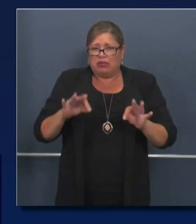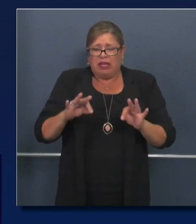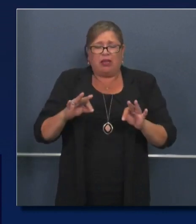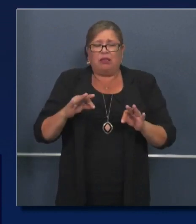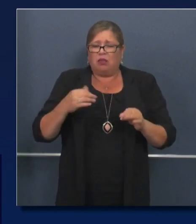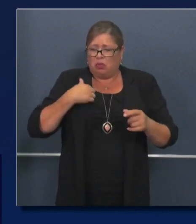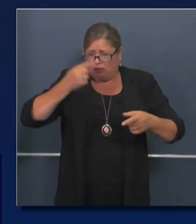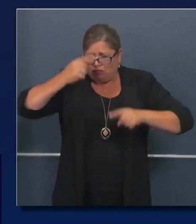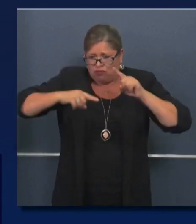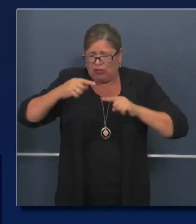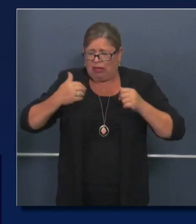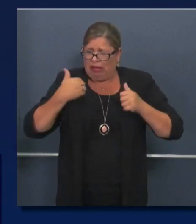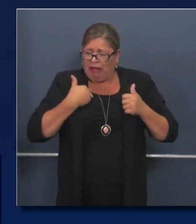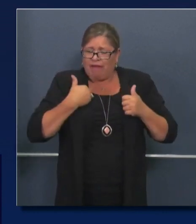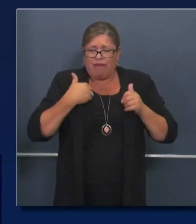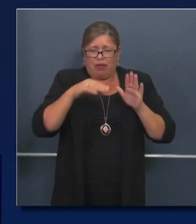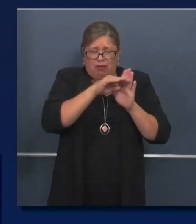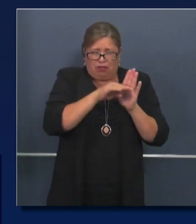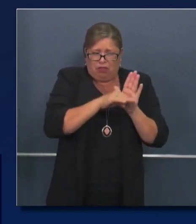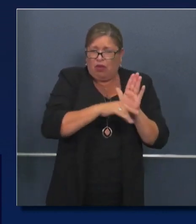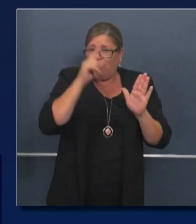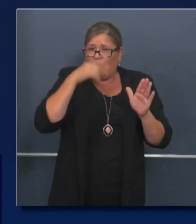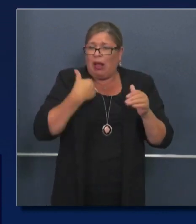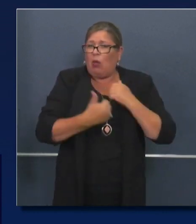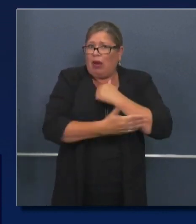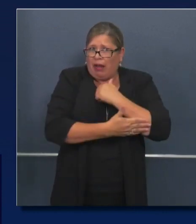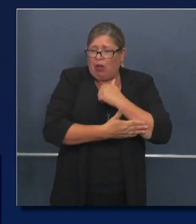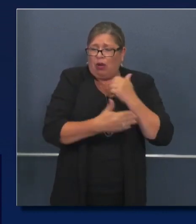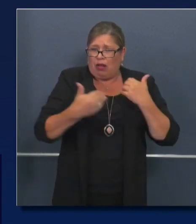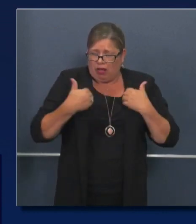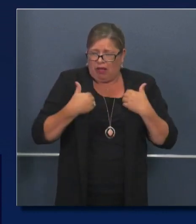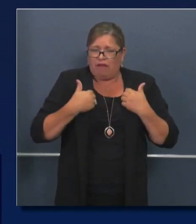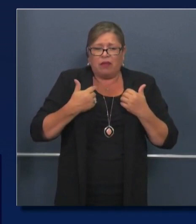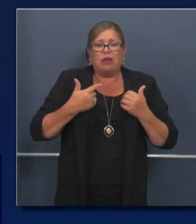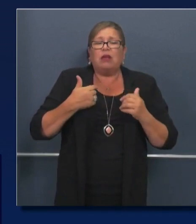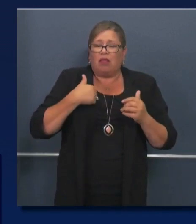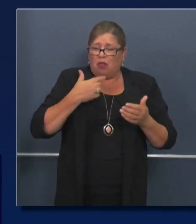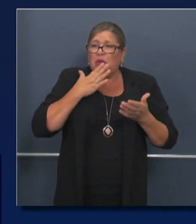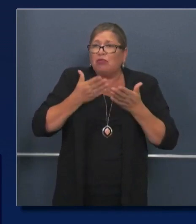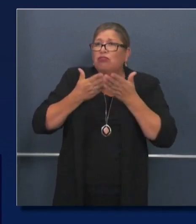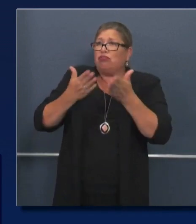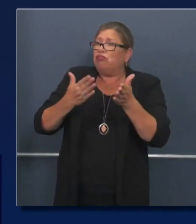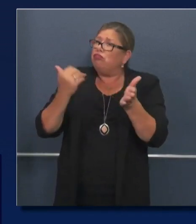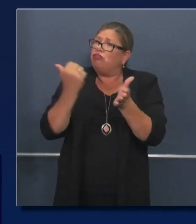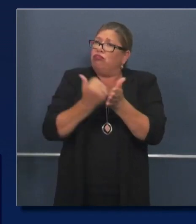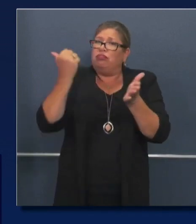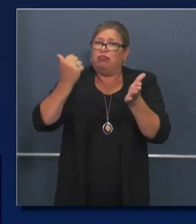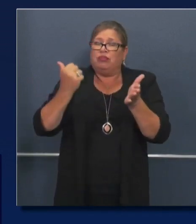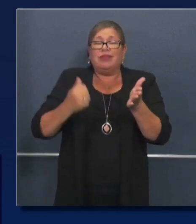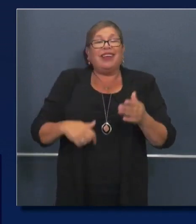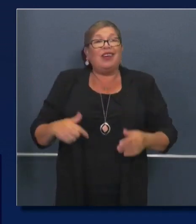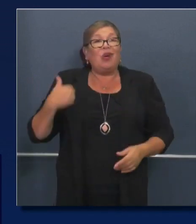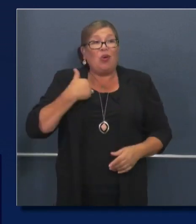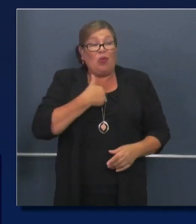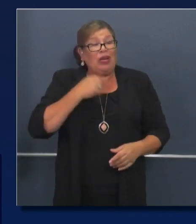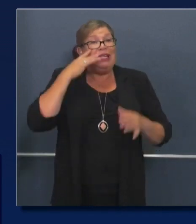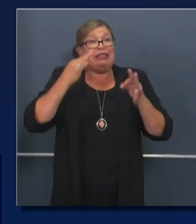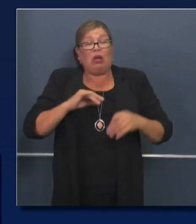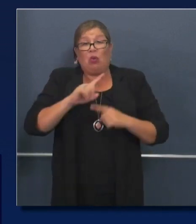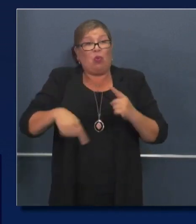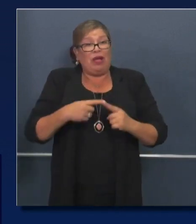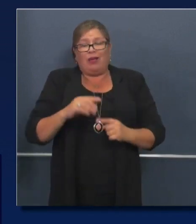leadership guiding the decision of when to reopen. Again, we put out the how,